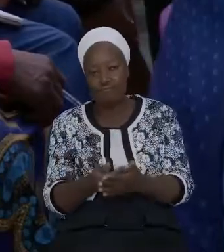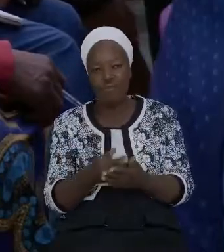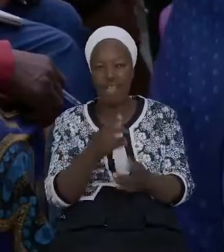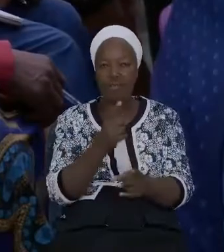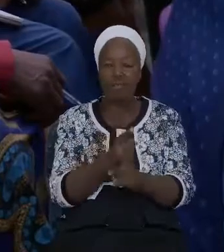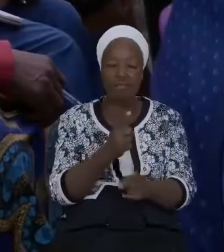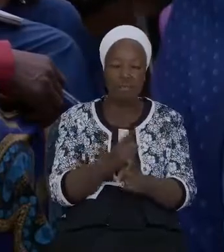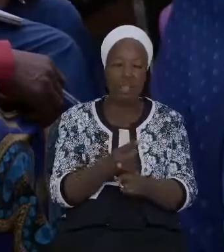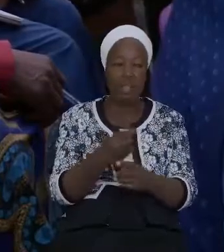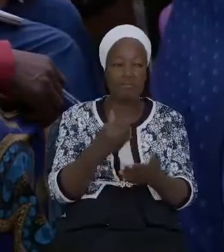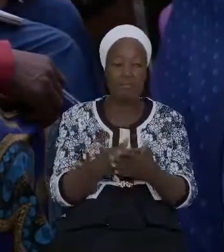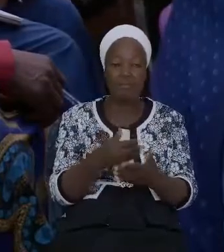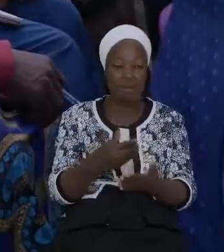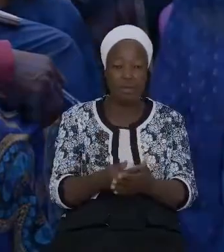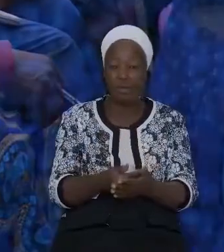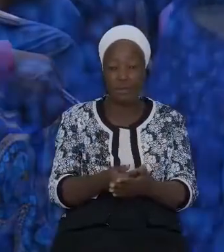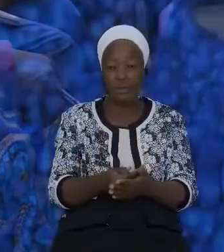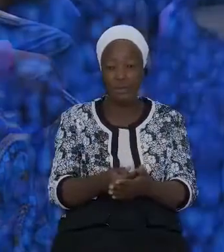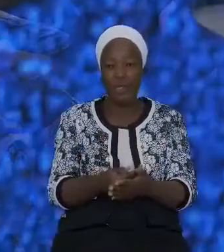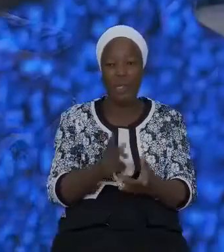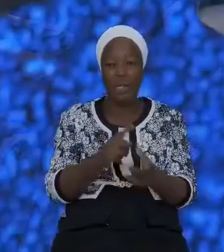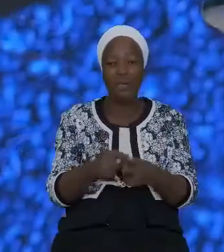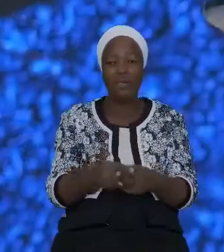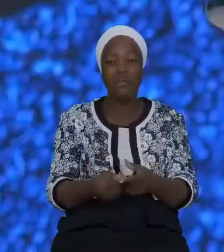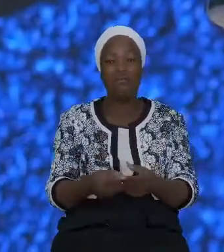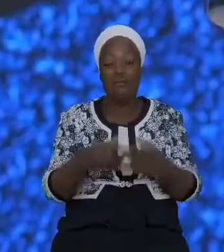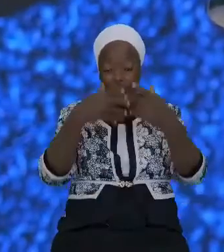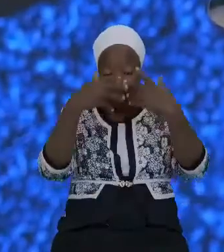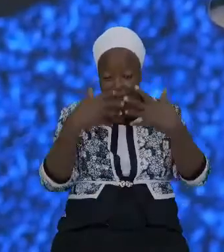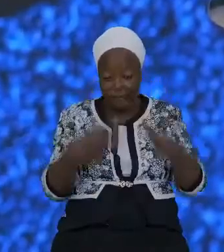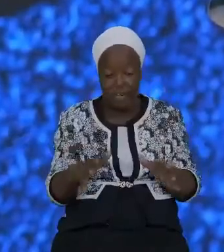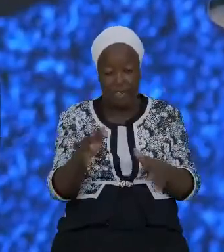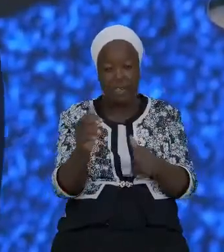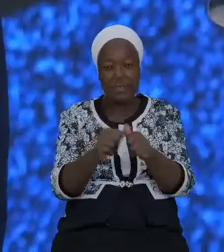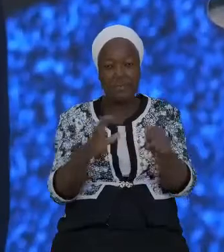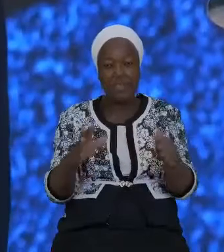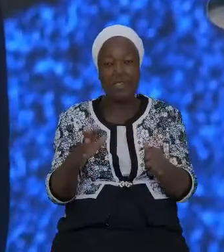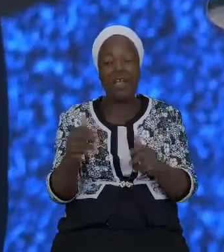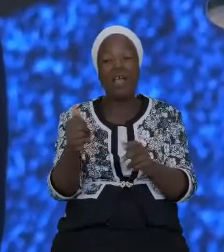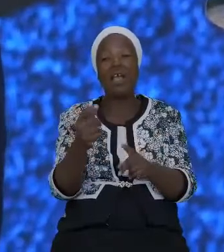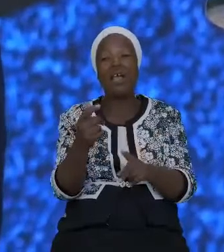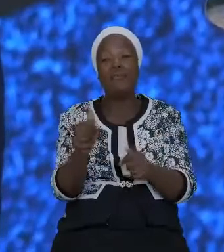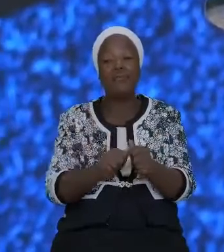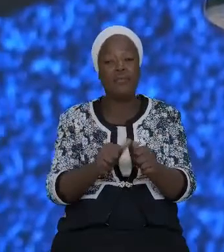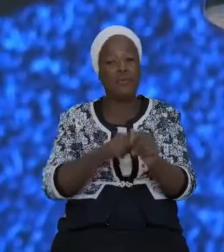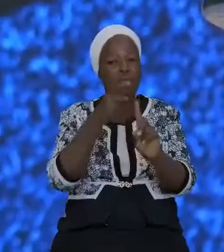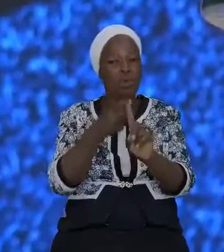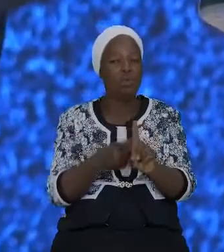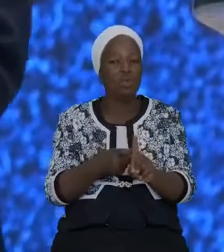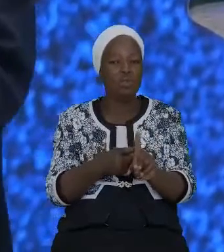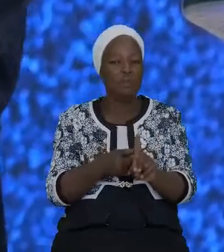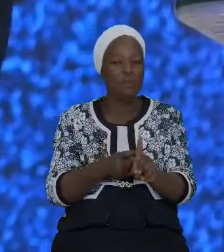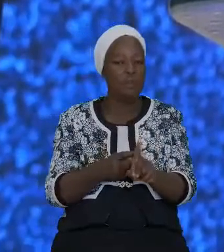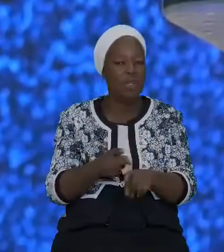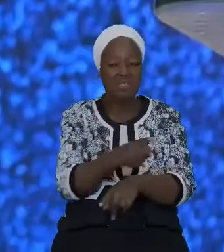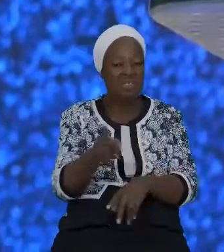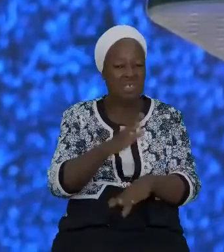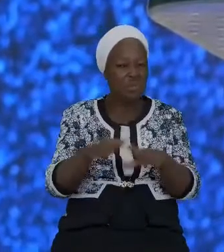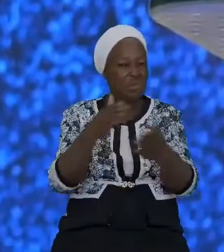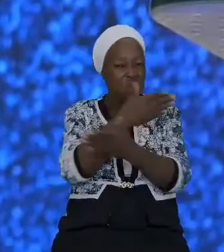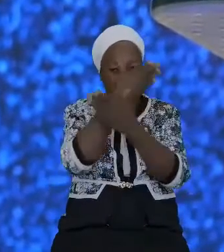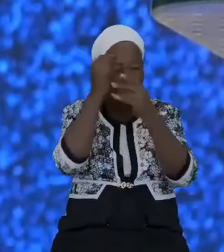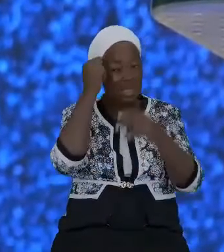income. They eat up everything every month. They don't think